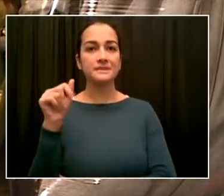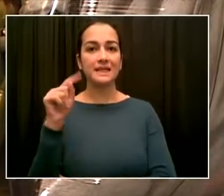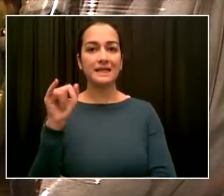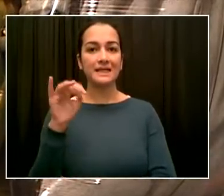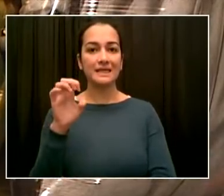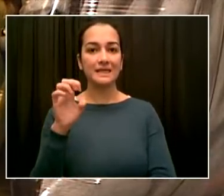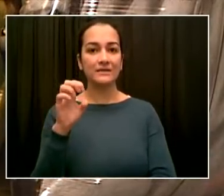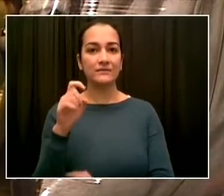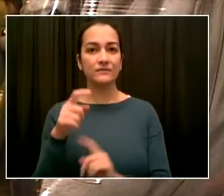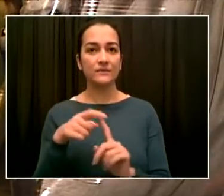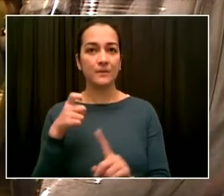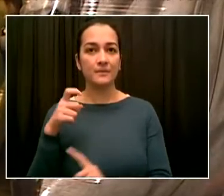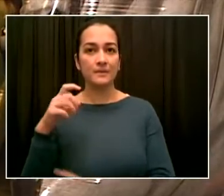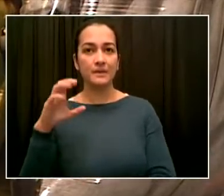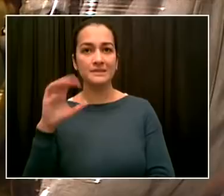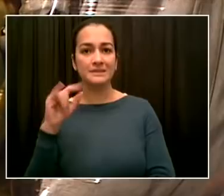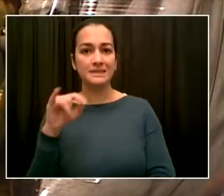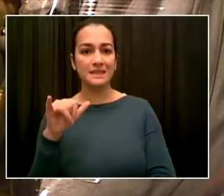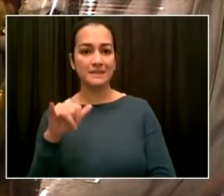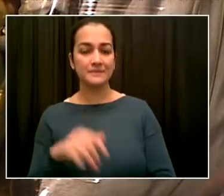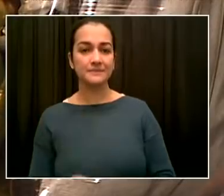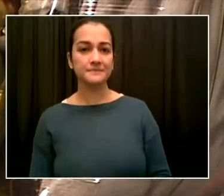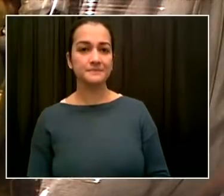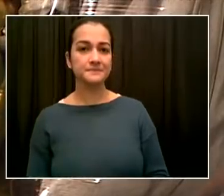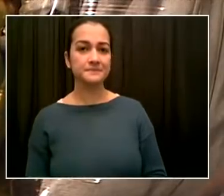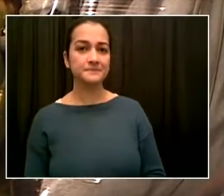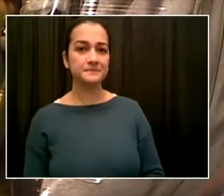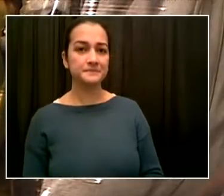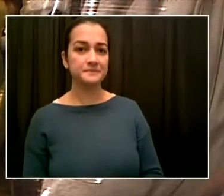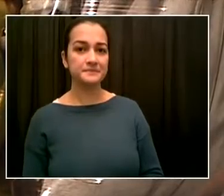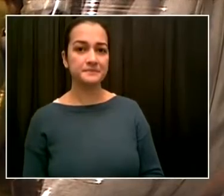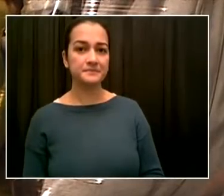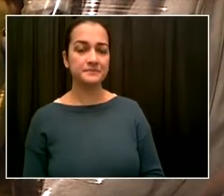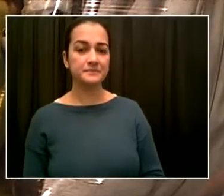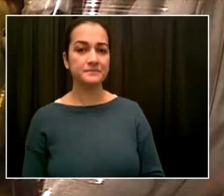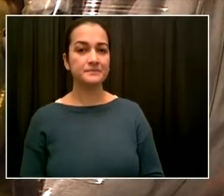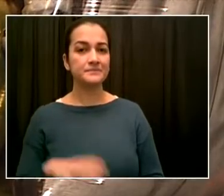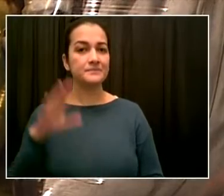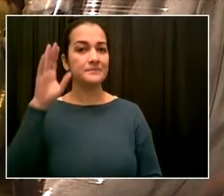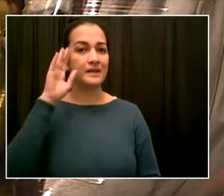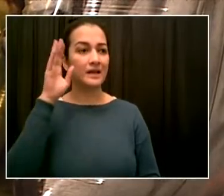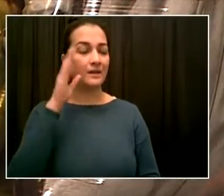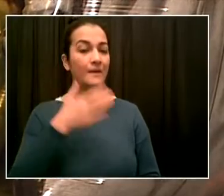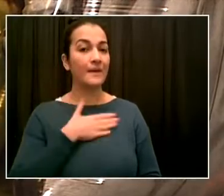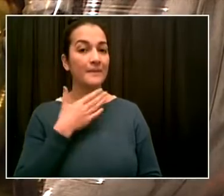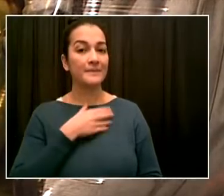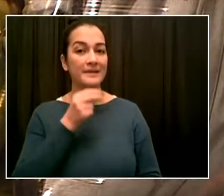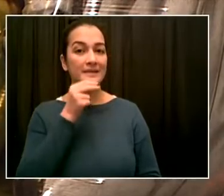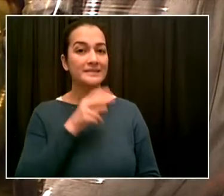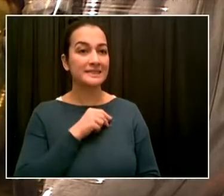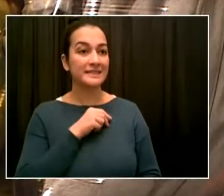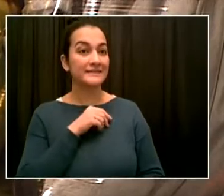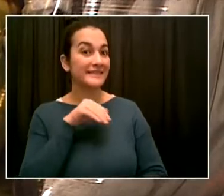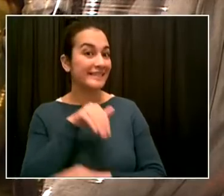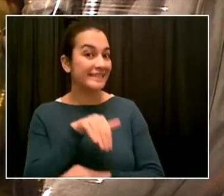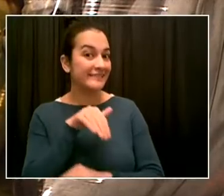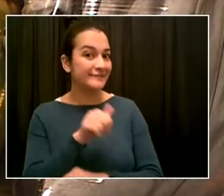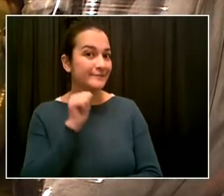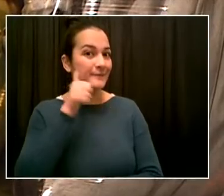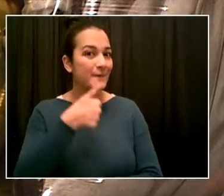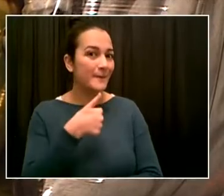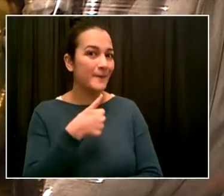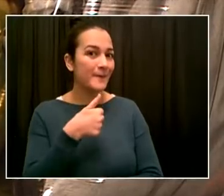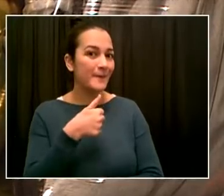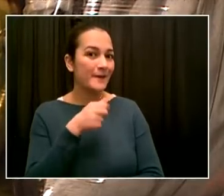Hey, Mayor de Blasio, happy Thanksgiving Eve. That's a holiday, too. Shout out to all the bars in the city. Hopefully they'll do pull up well tonight. Katie, I like that